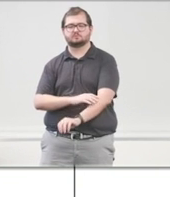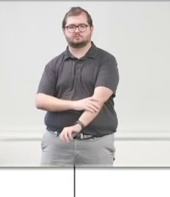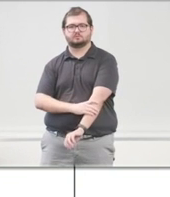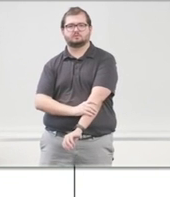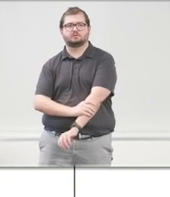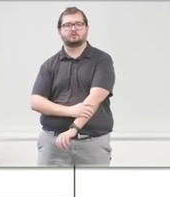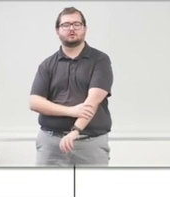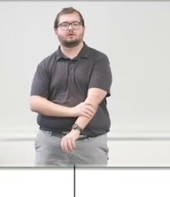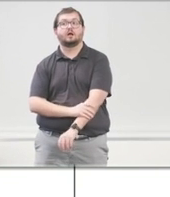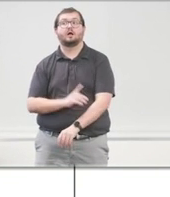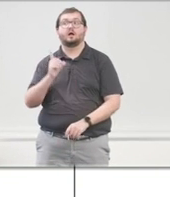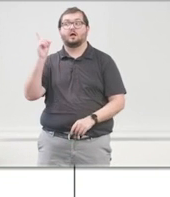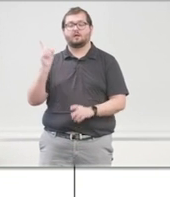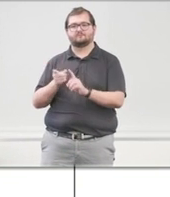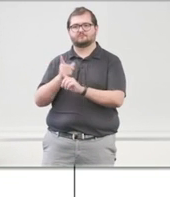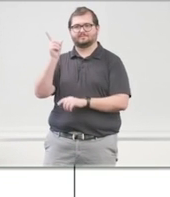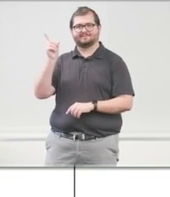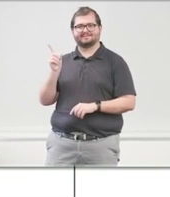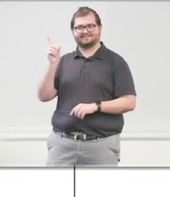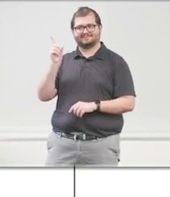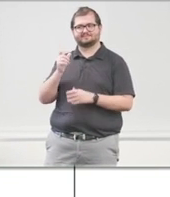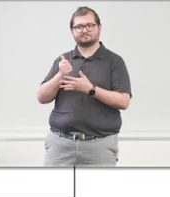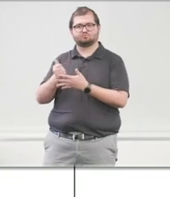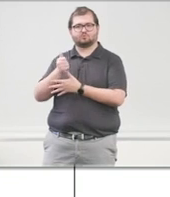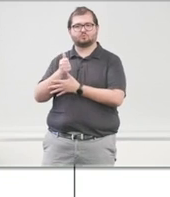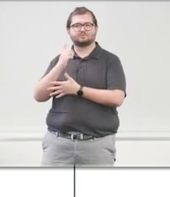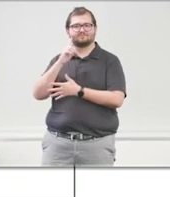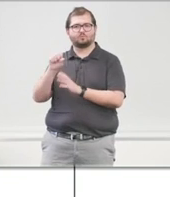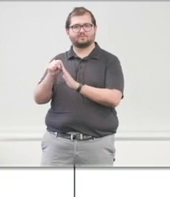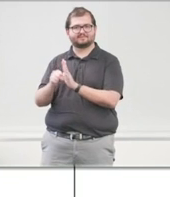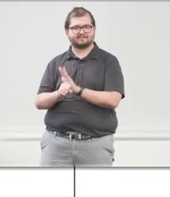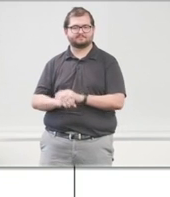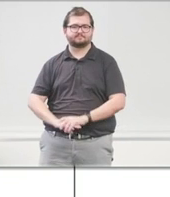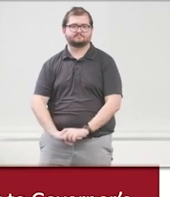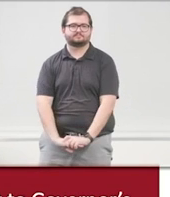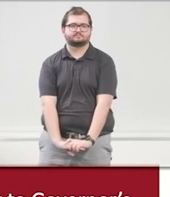list of activities that they thought were priorities for our state.